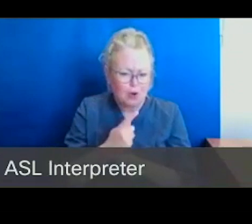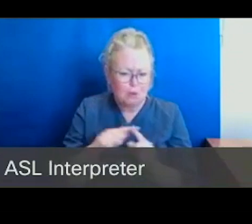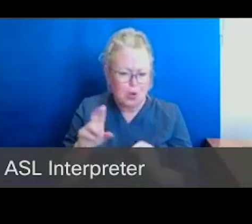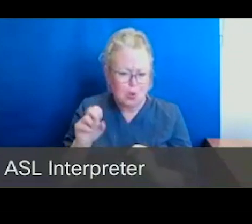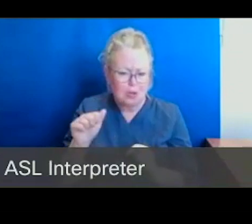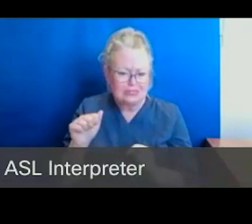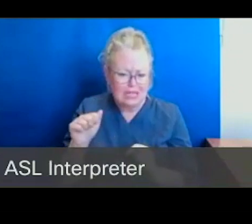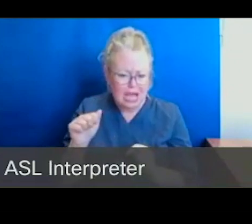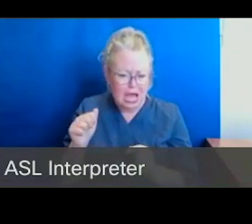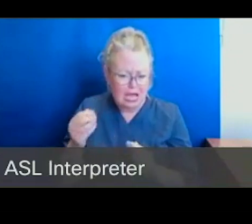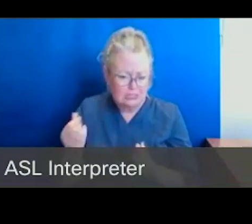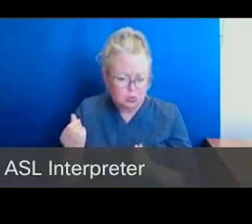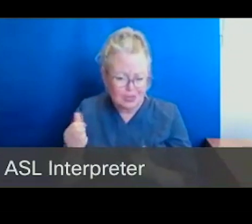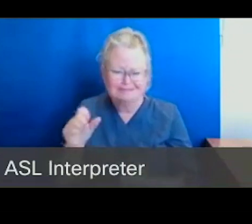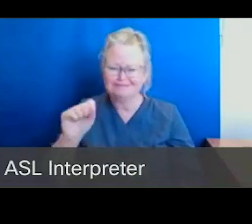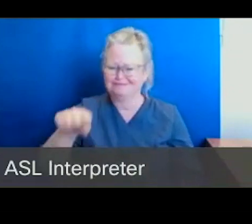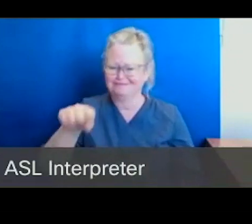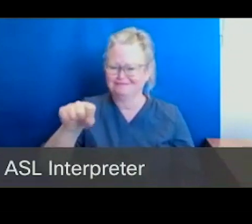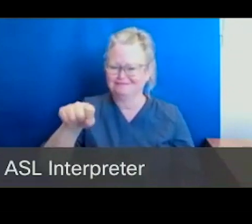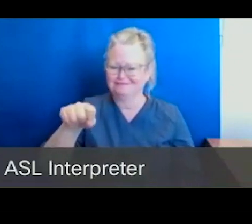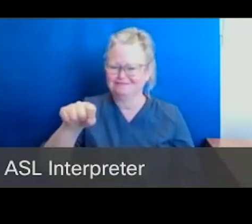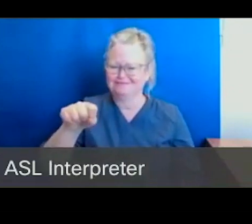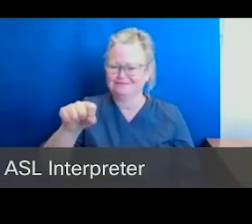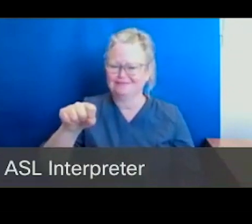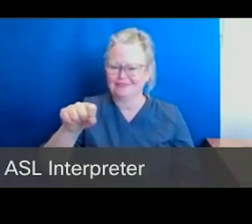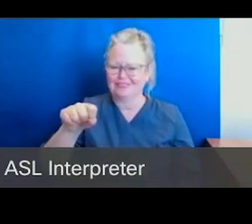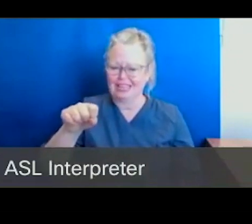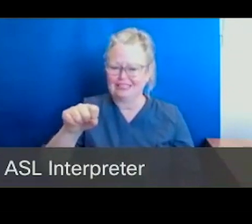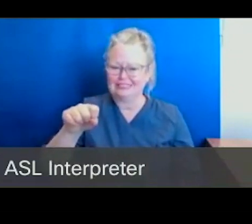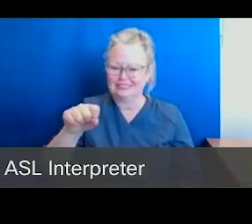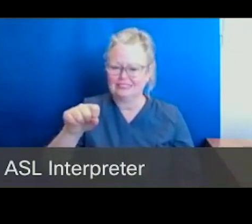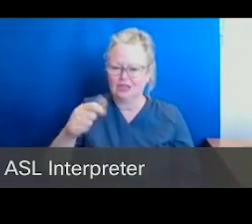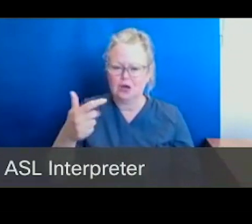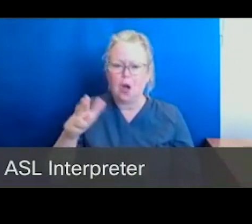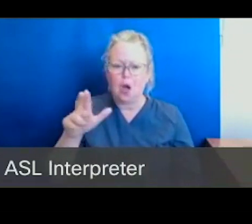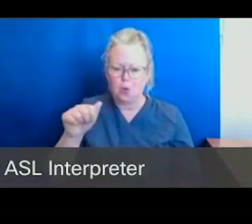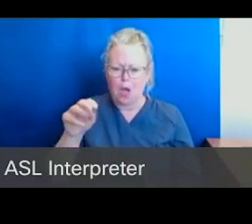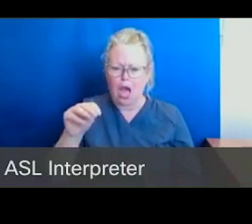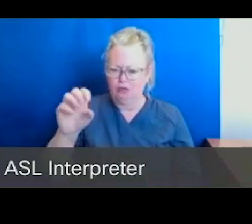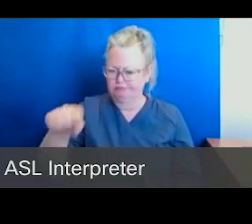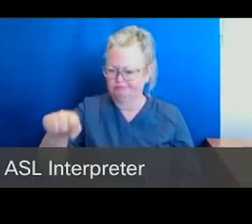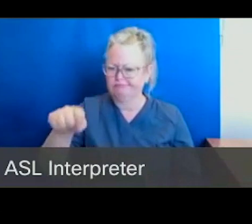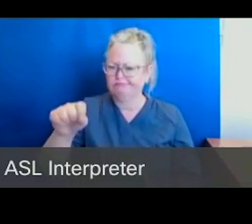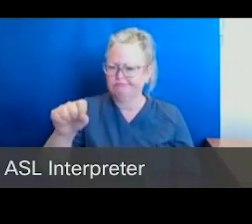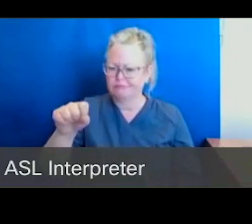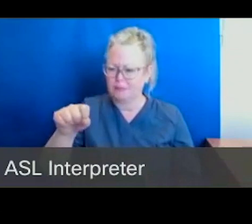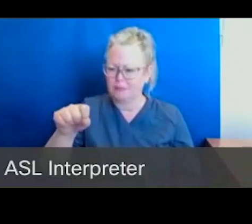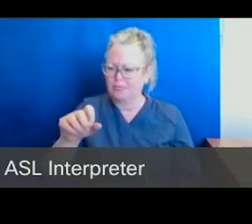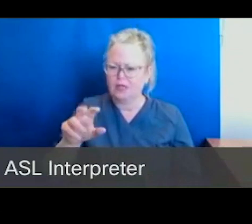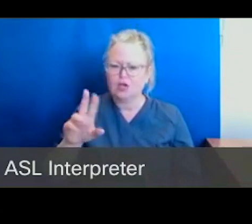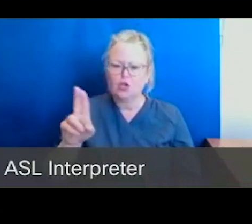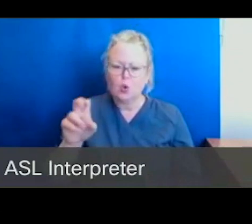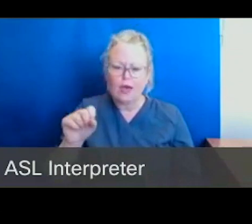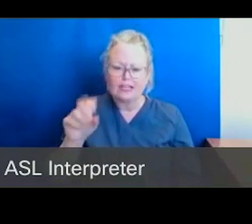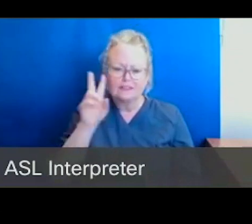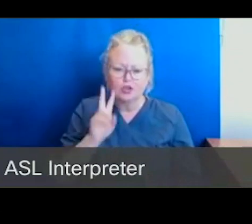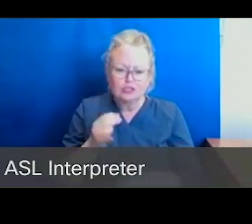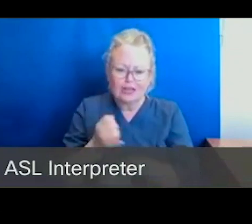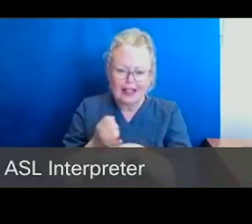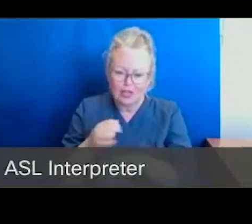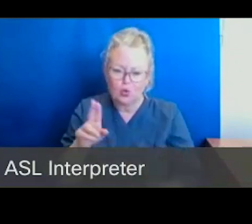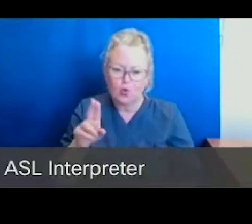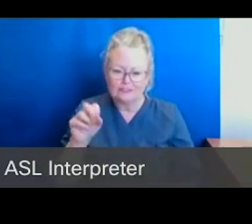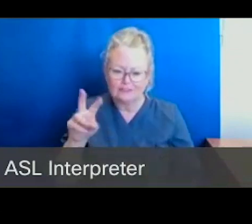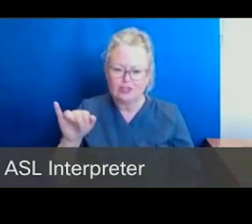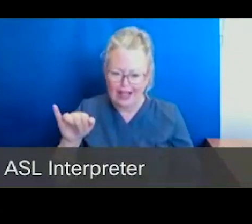believe Guam, Mariana, am I saying that right? Islands, U.S. Virgin